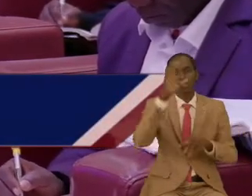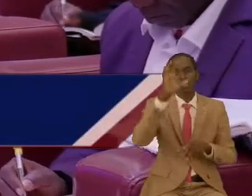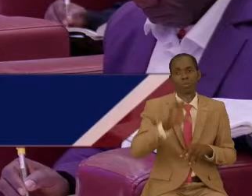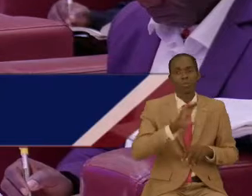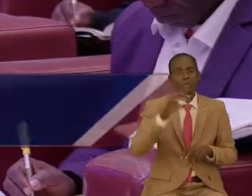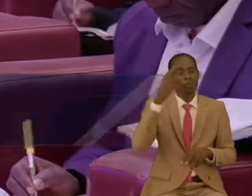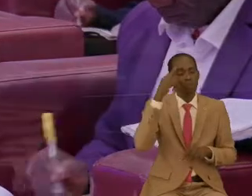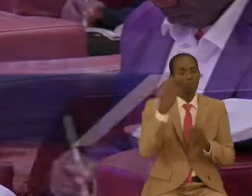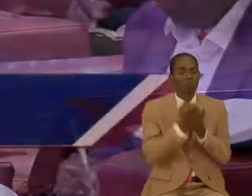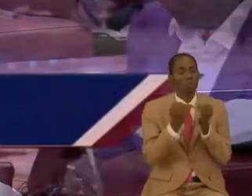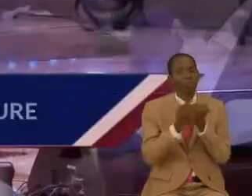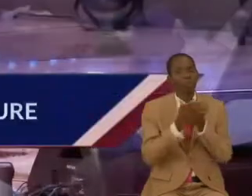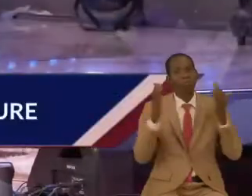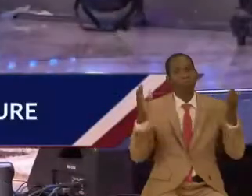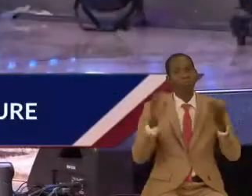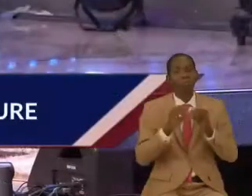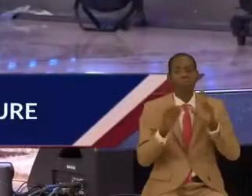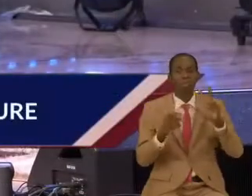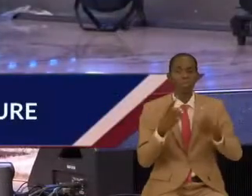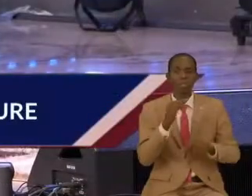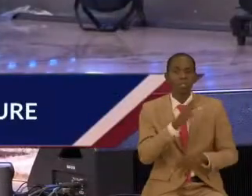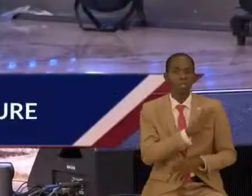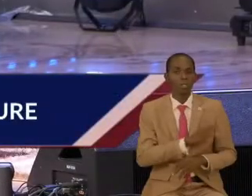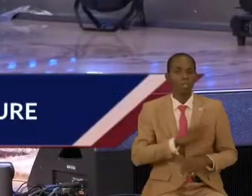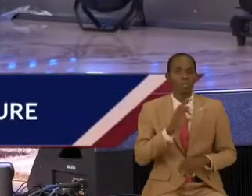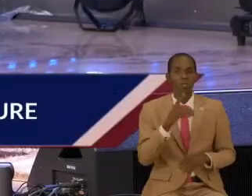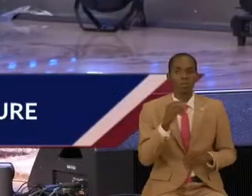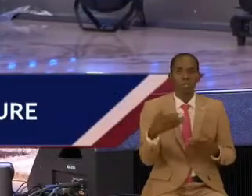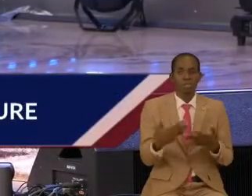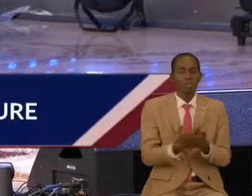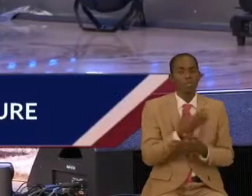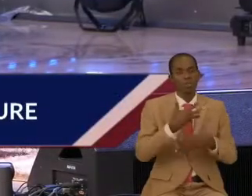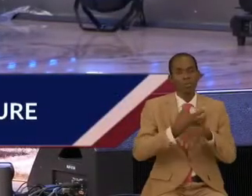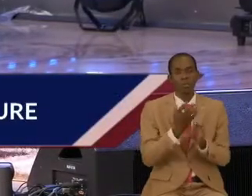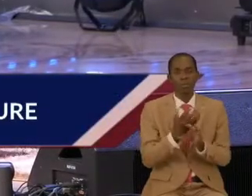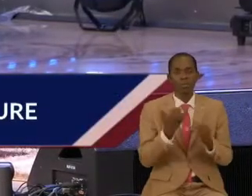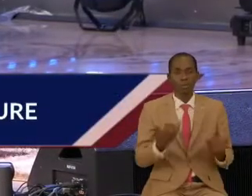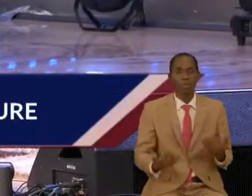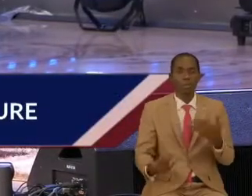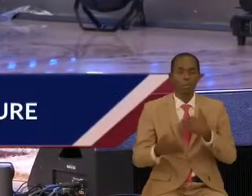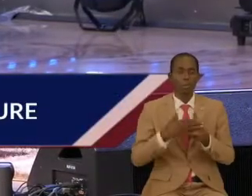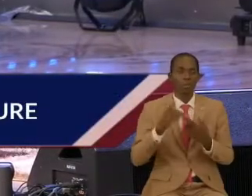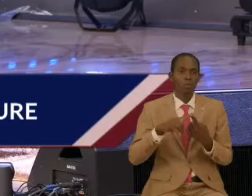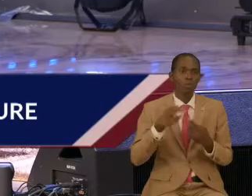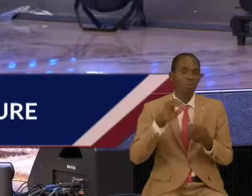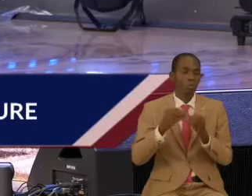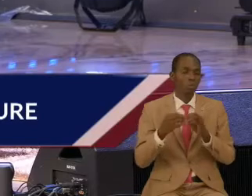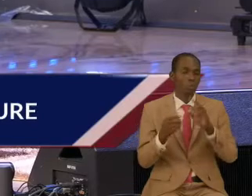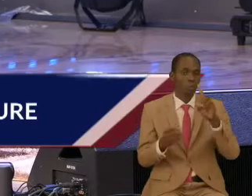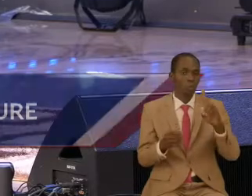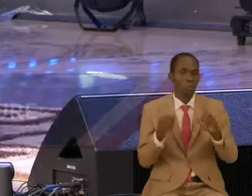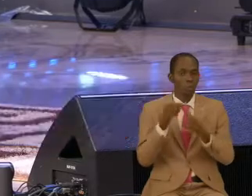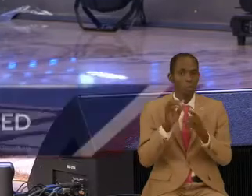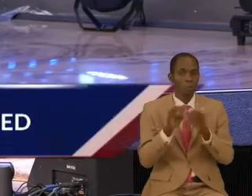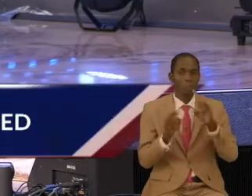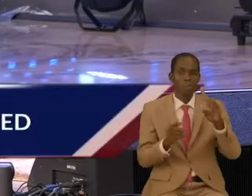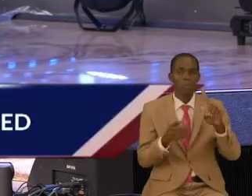the character of the new creature. Look at number one. Number one,